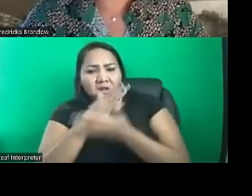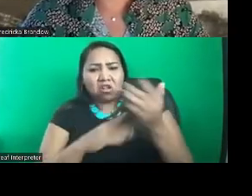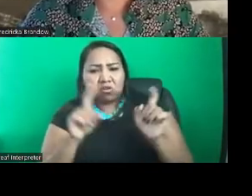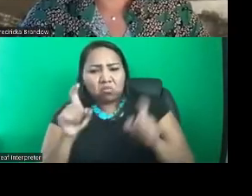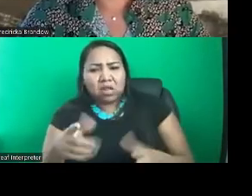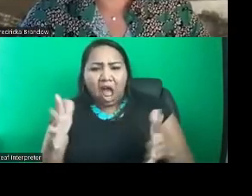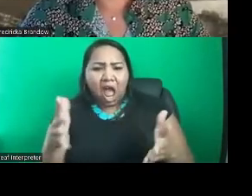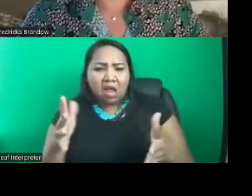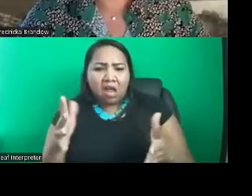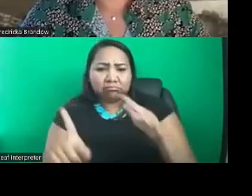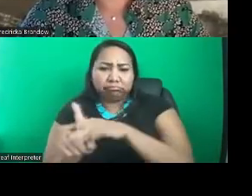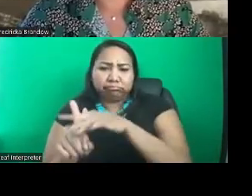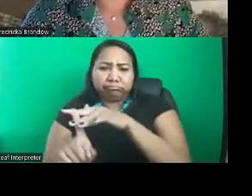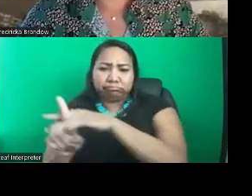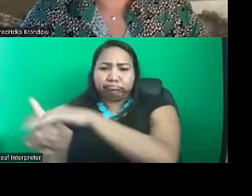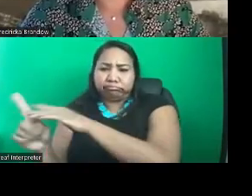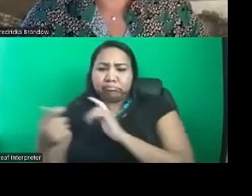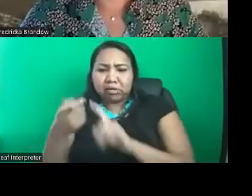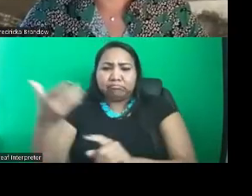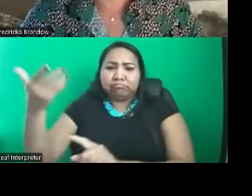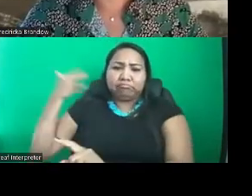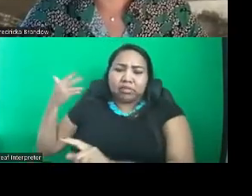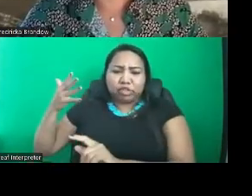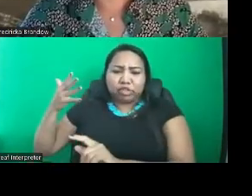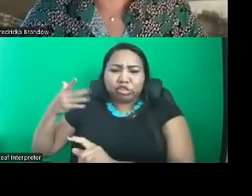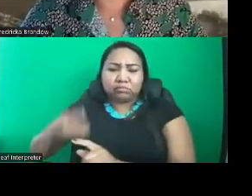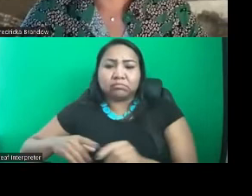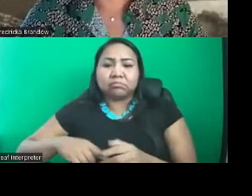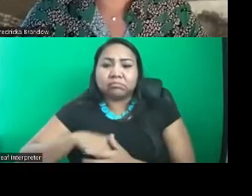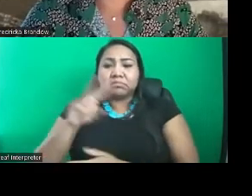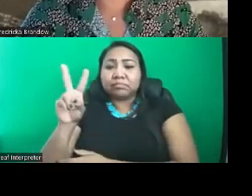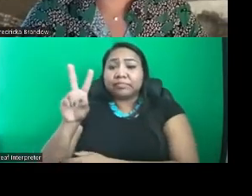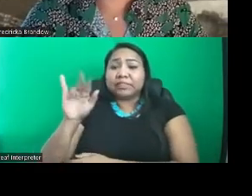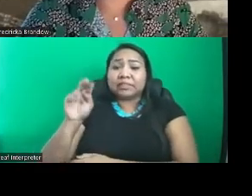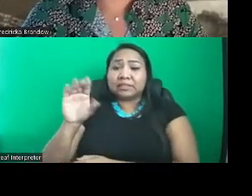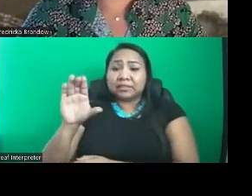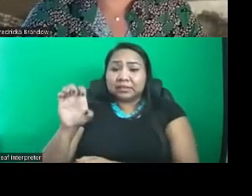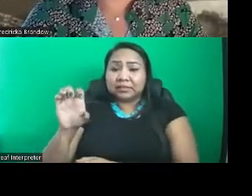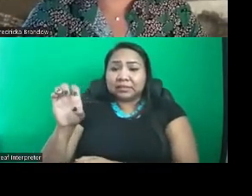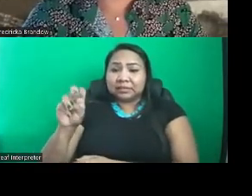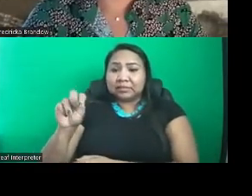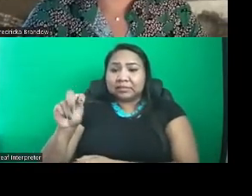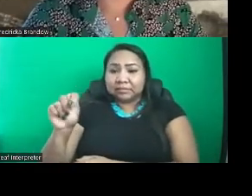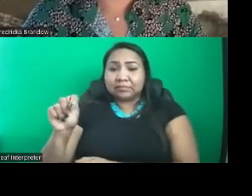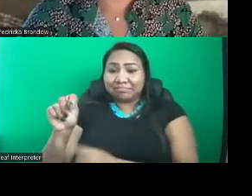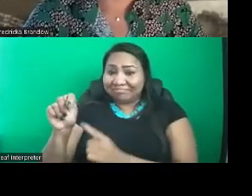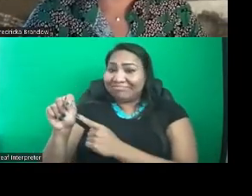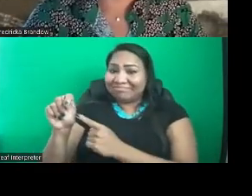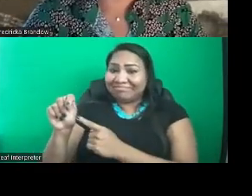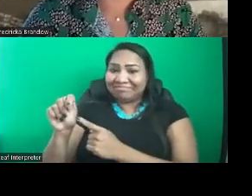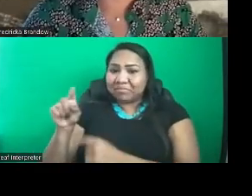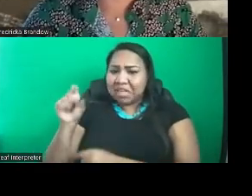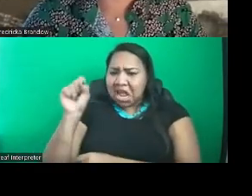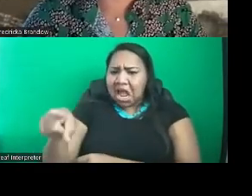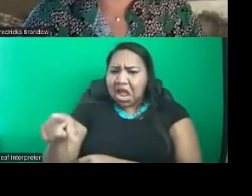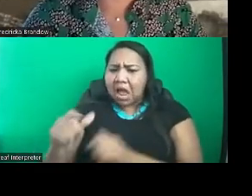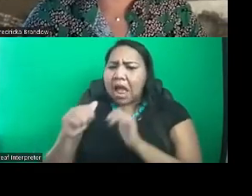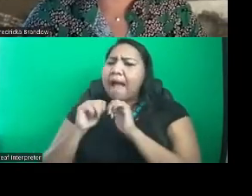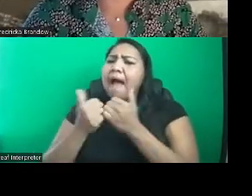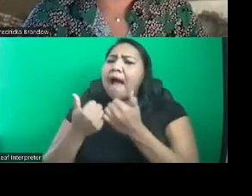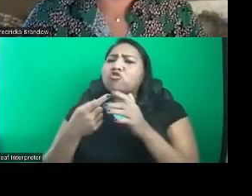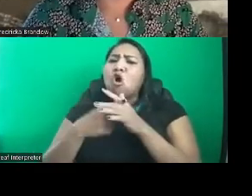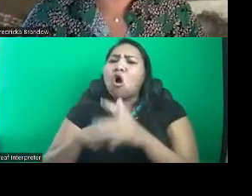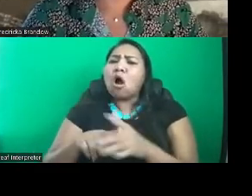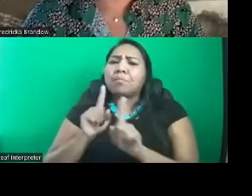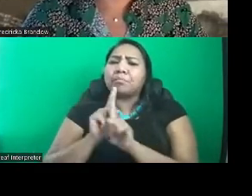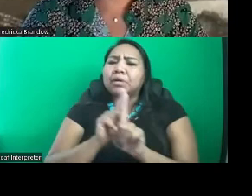and this is from Vincent. What steps did you take to start the mentorship program that was shared?